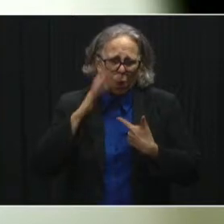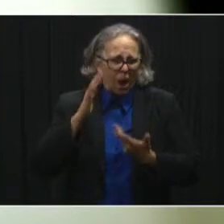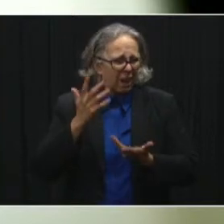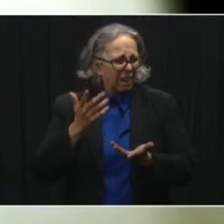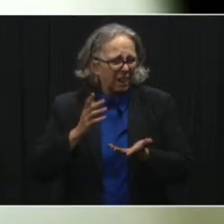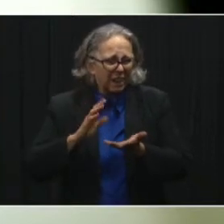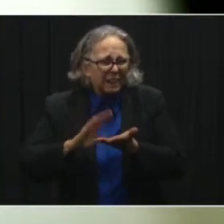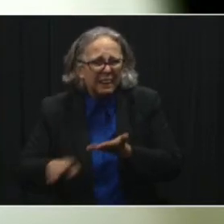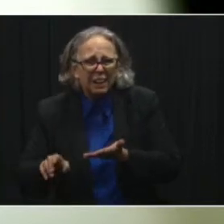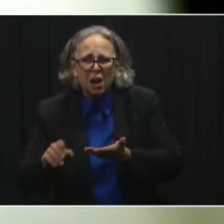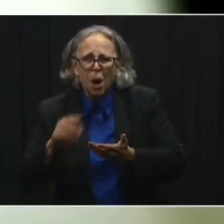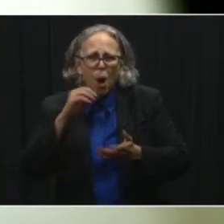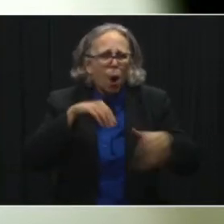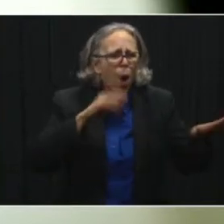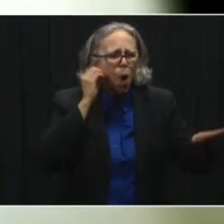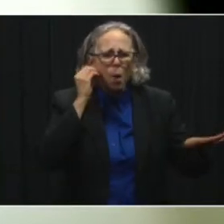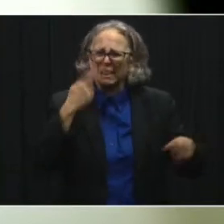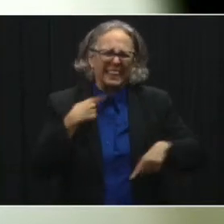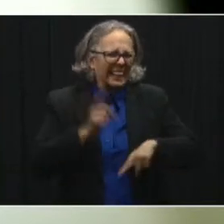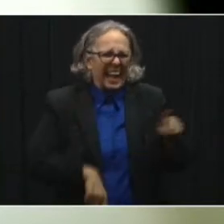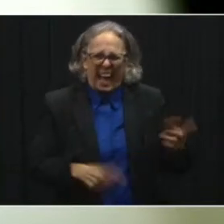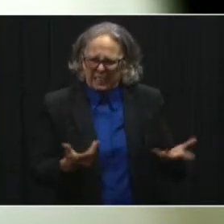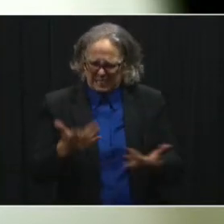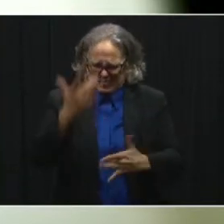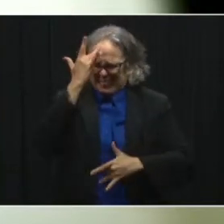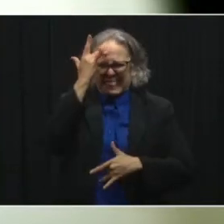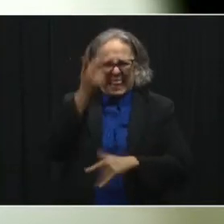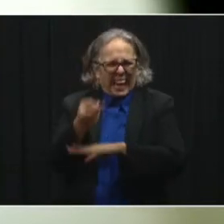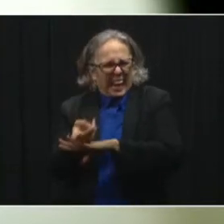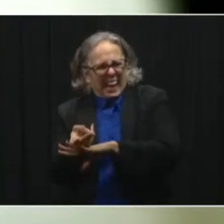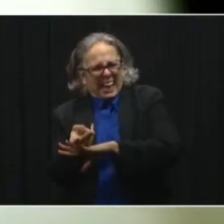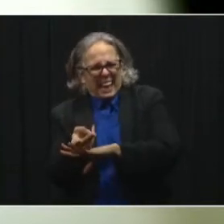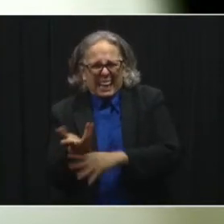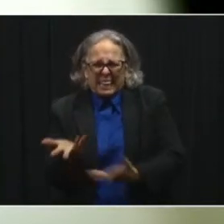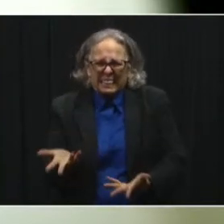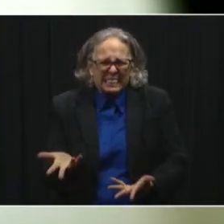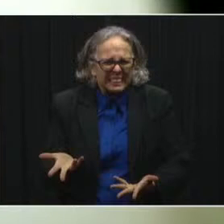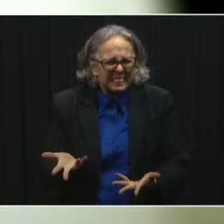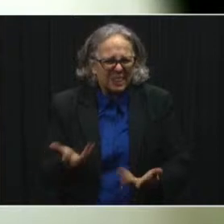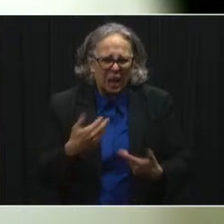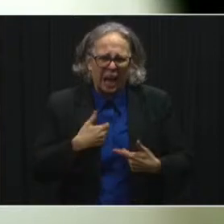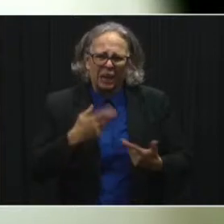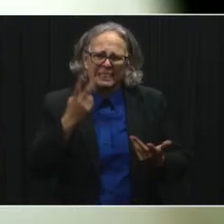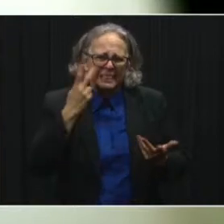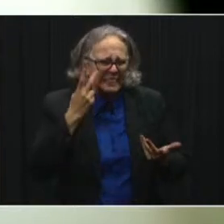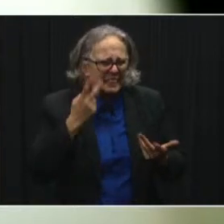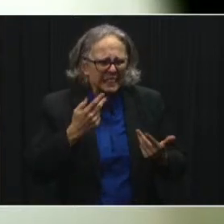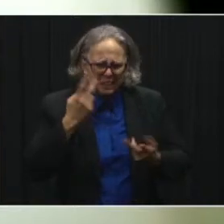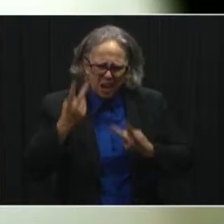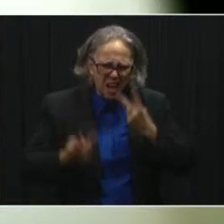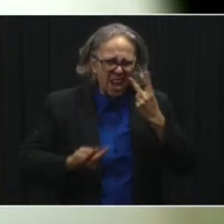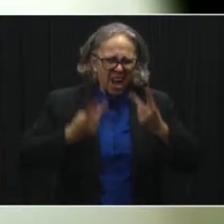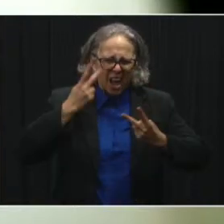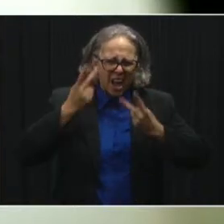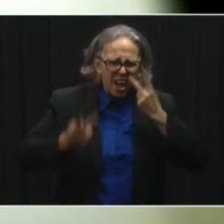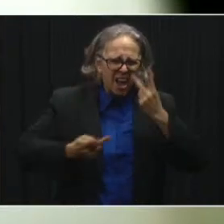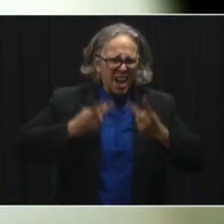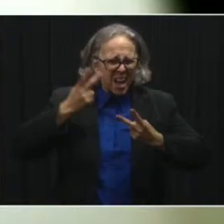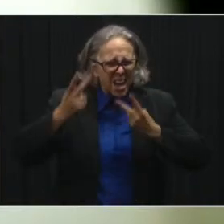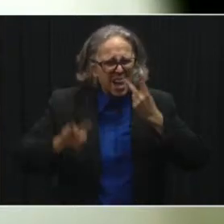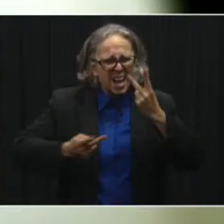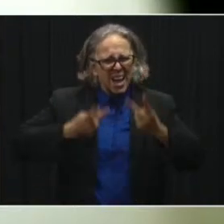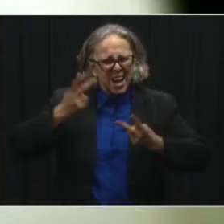can't guarantee that. I can say we're taking it day by day, and I promise